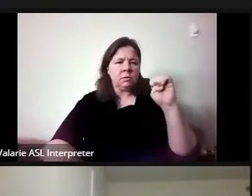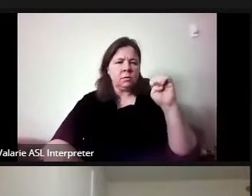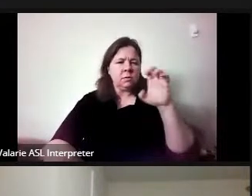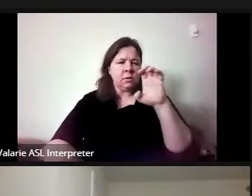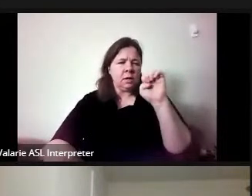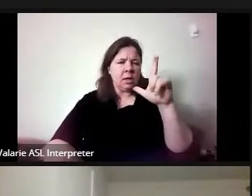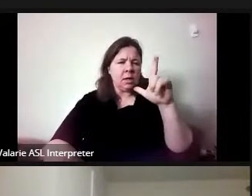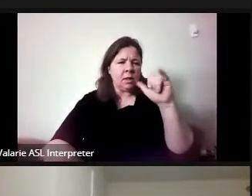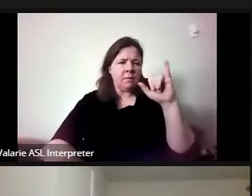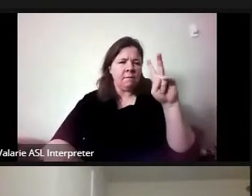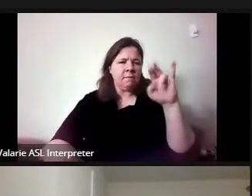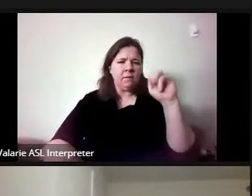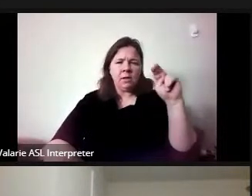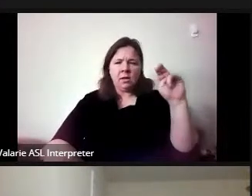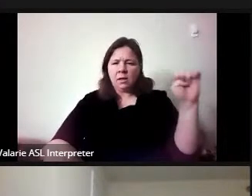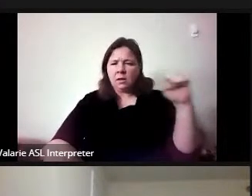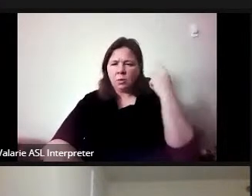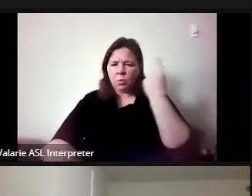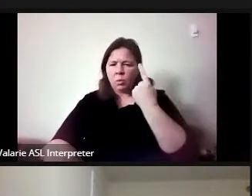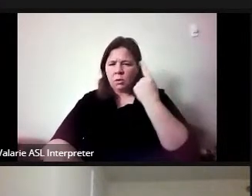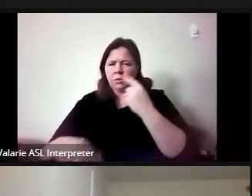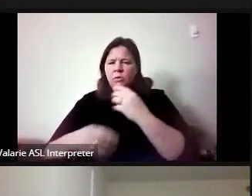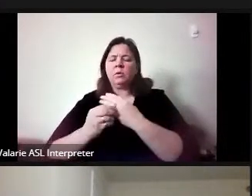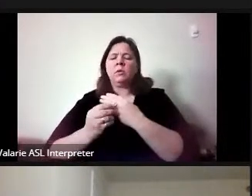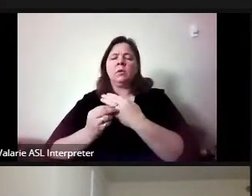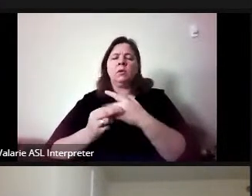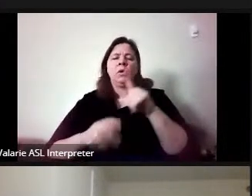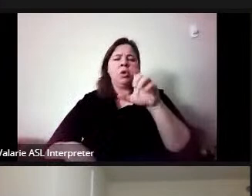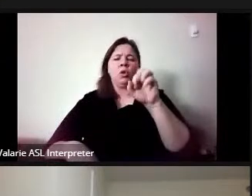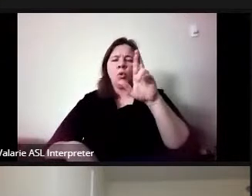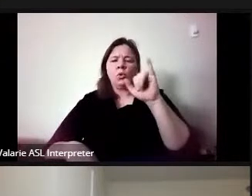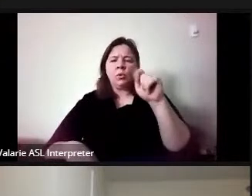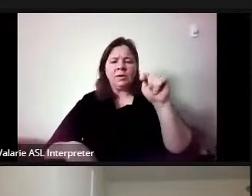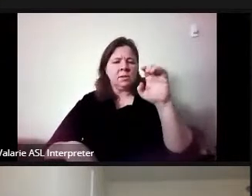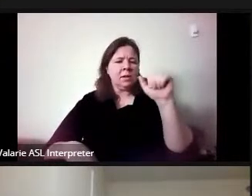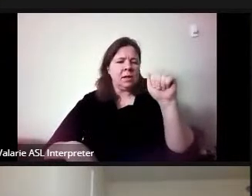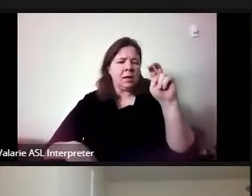Wanda, awesome. Lorette Anders.